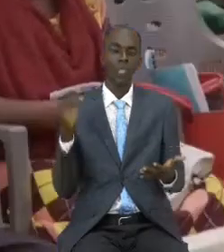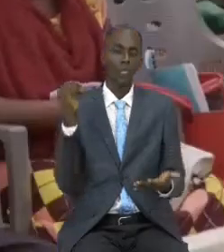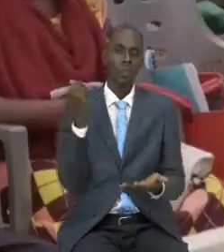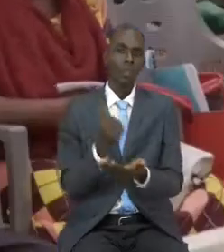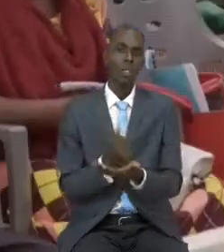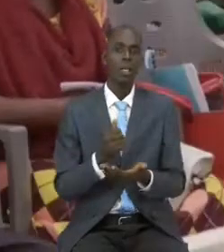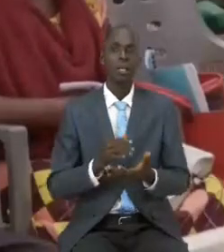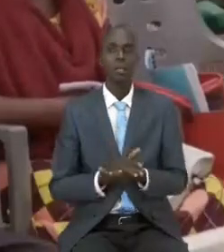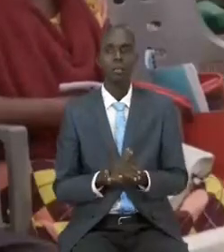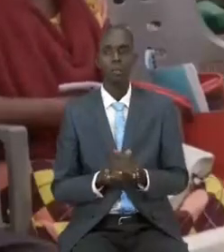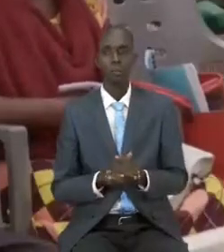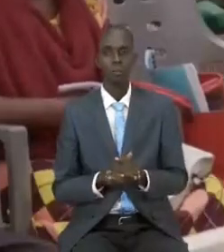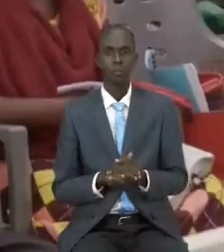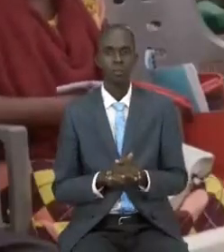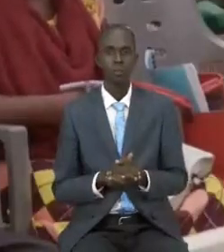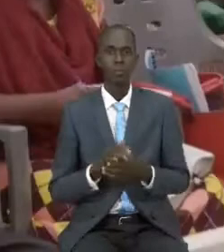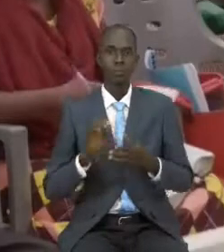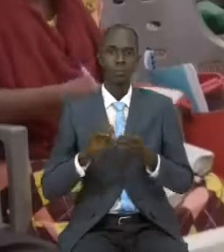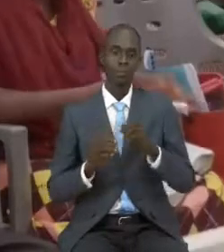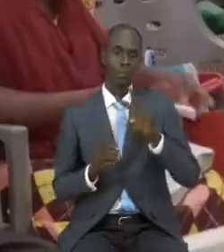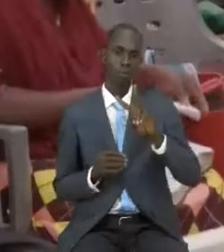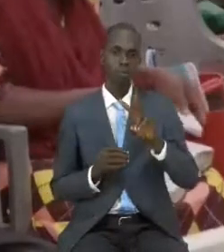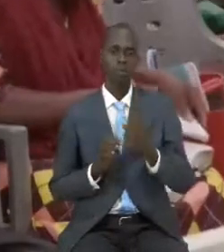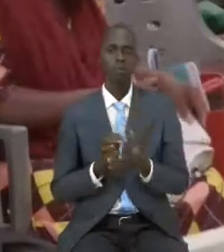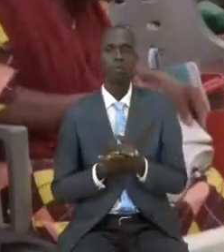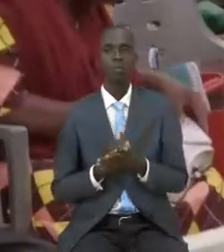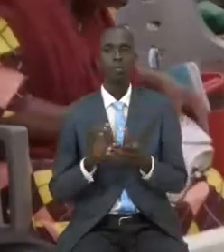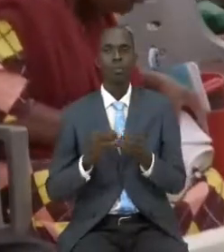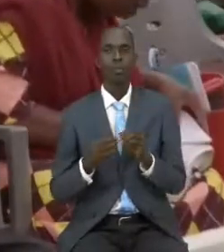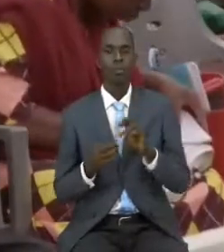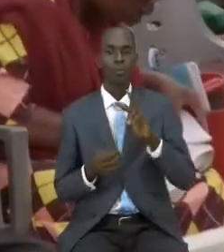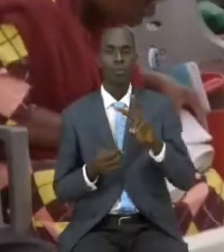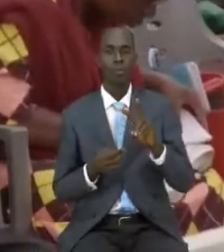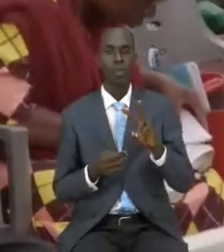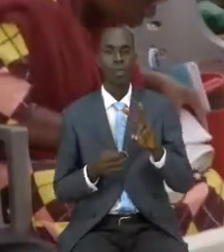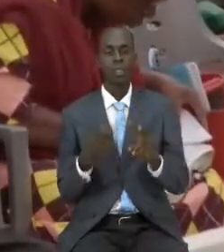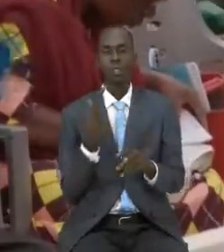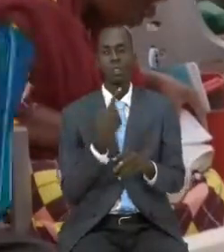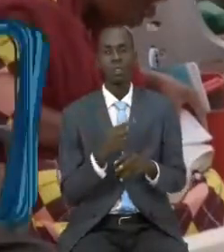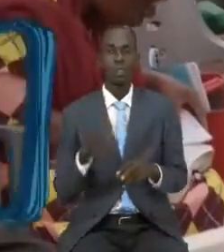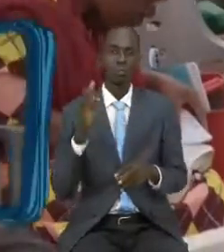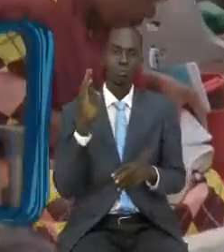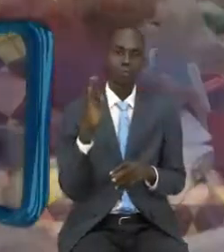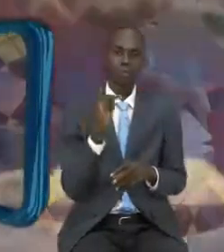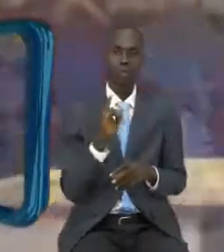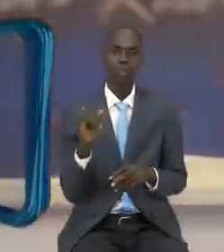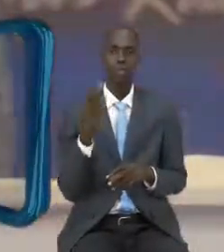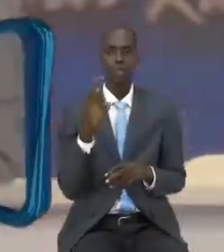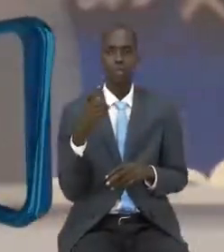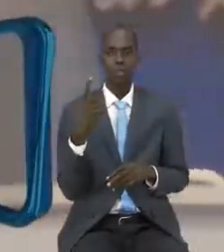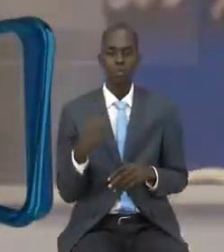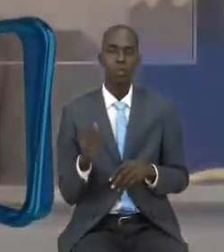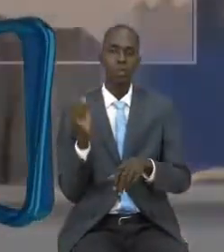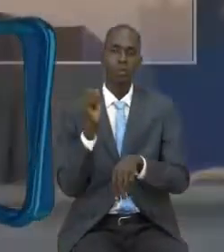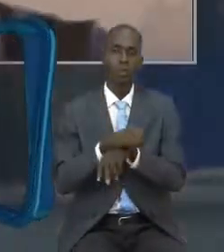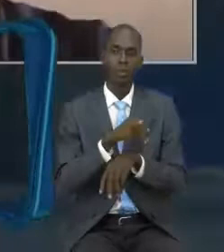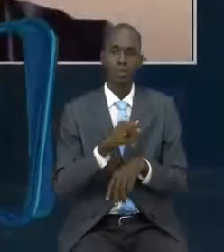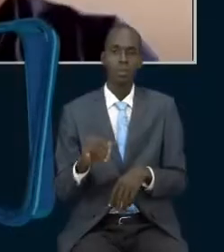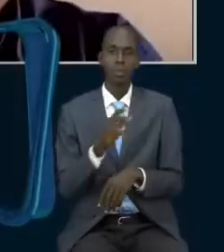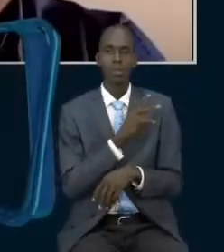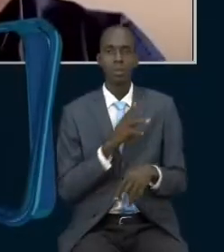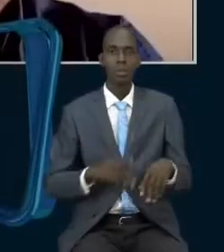Amen. Number two here. Number two, the preaching of the conquering kingdom.